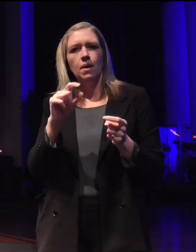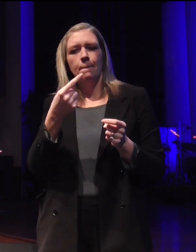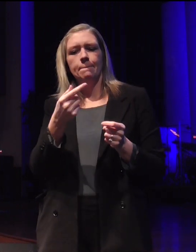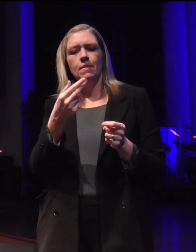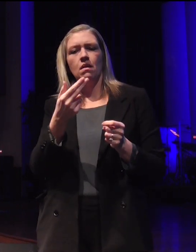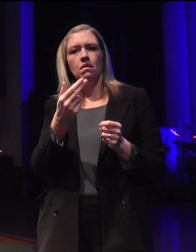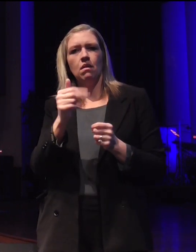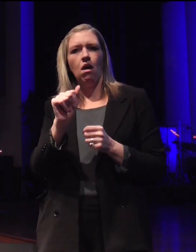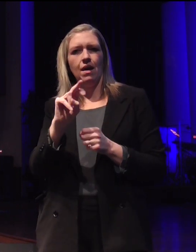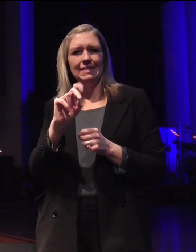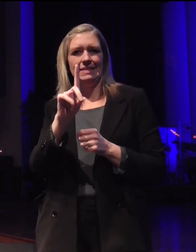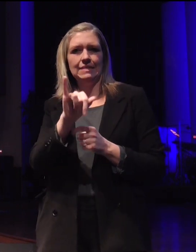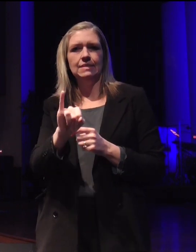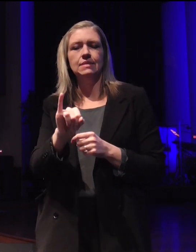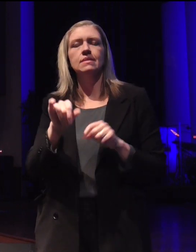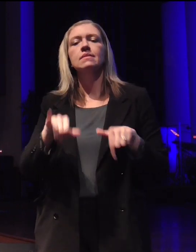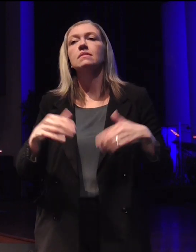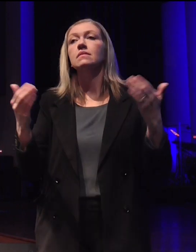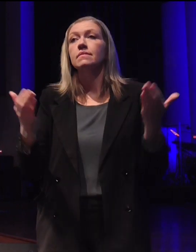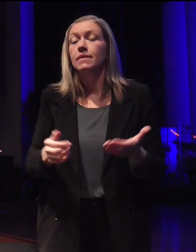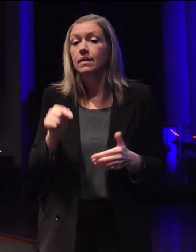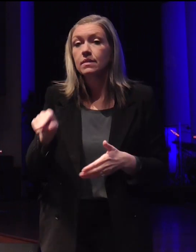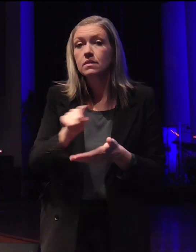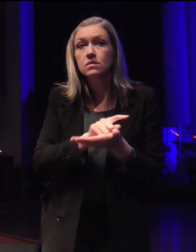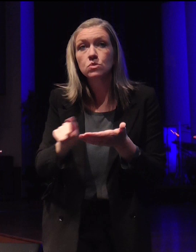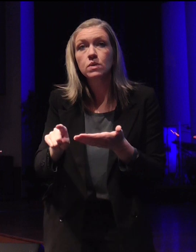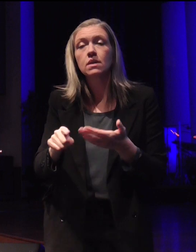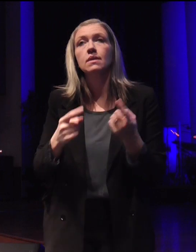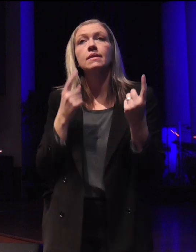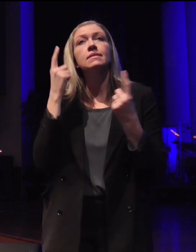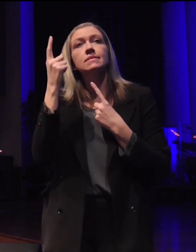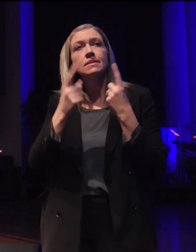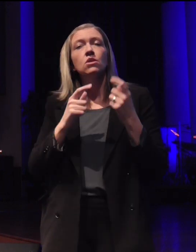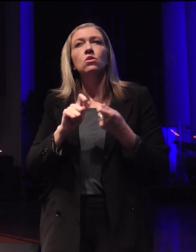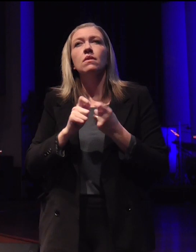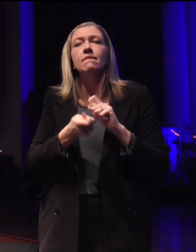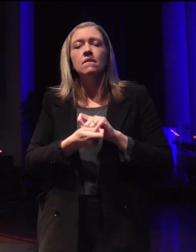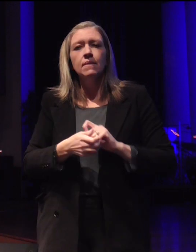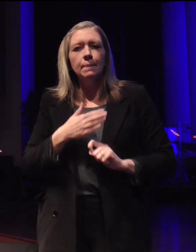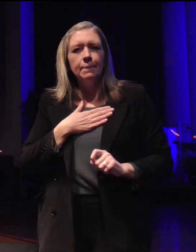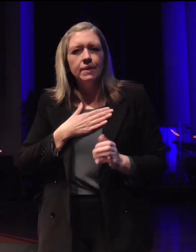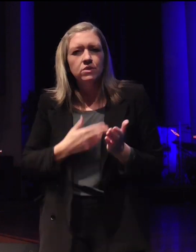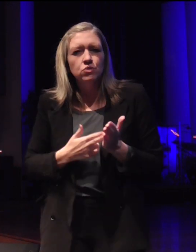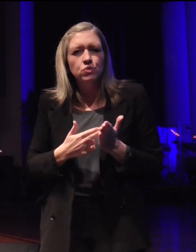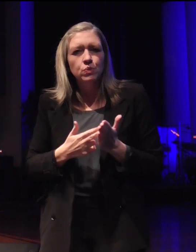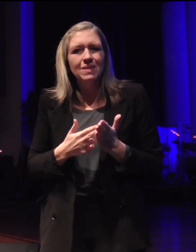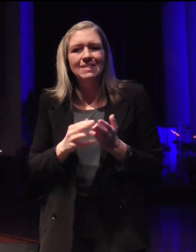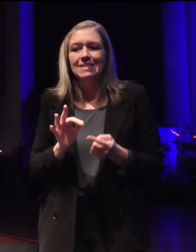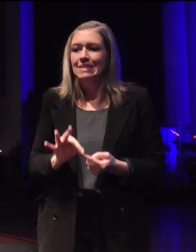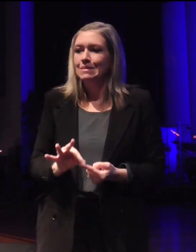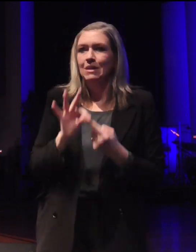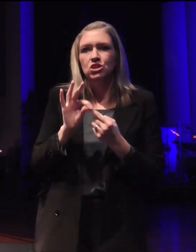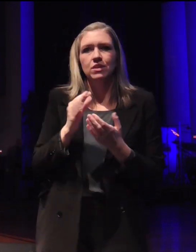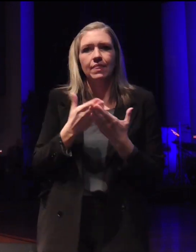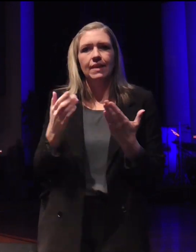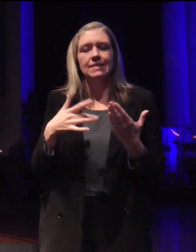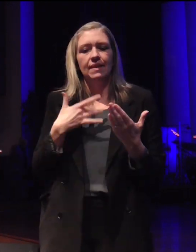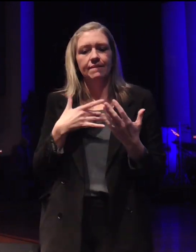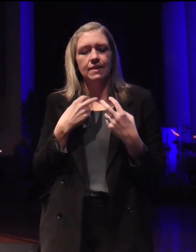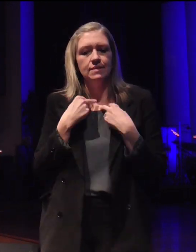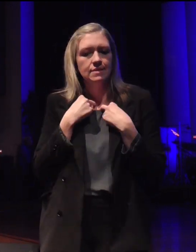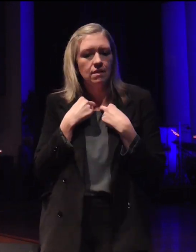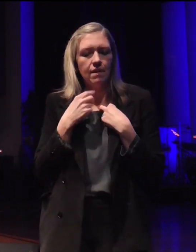the invitation this week. Consider evolving my truth, especially about the things I'm stuck in,